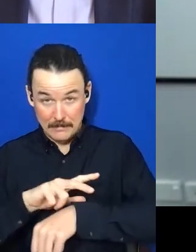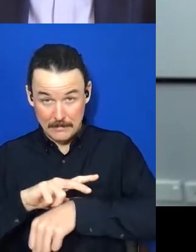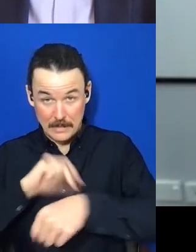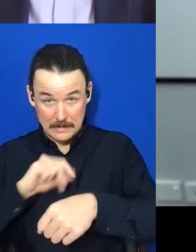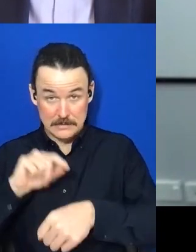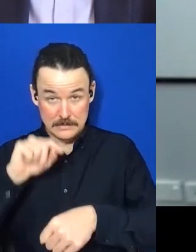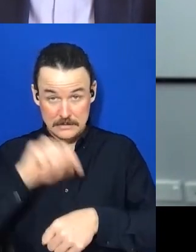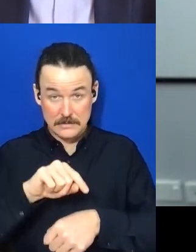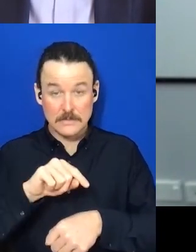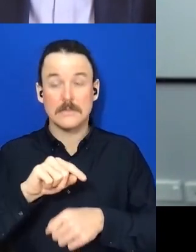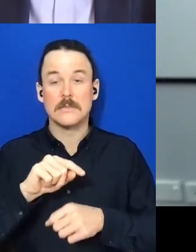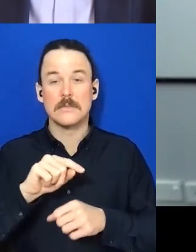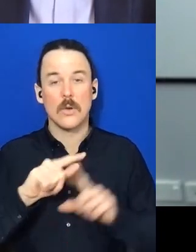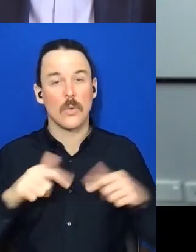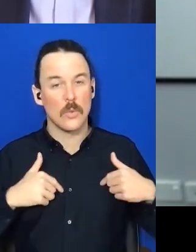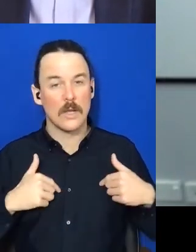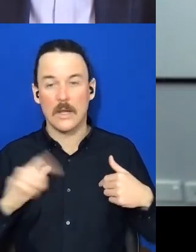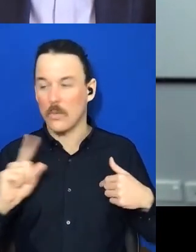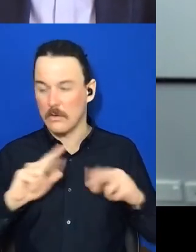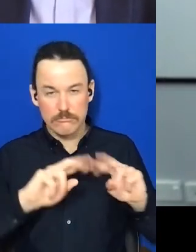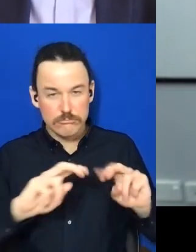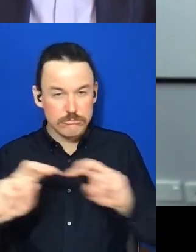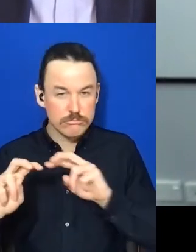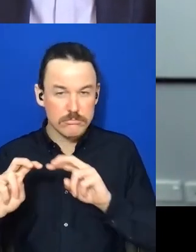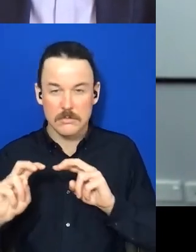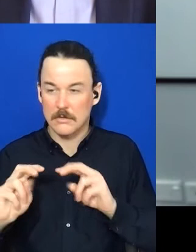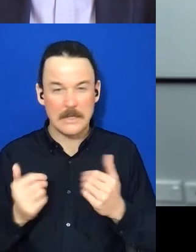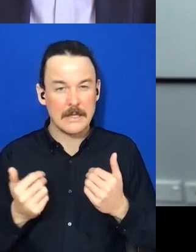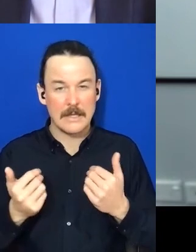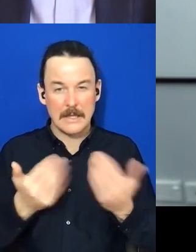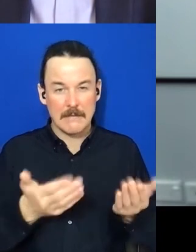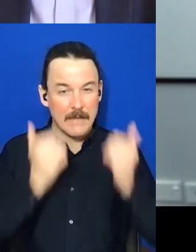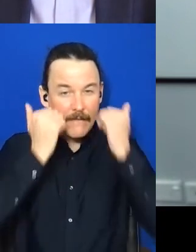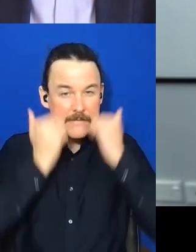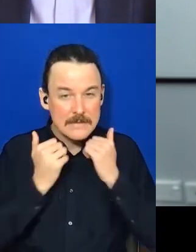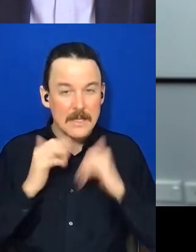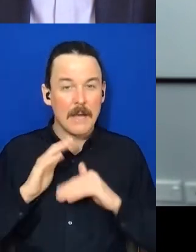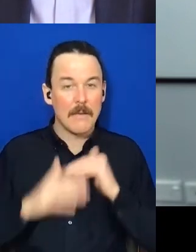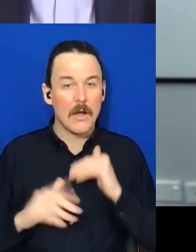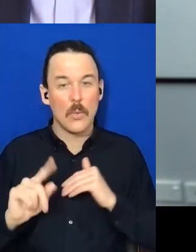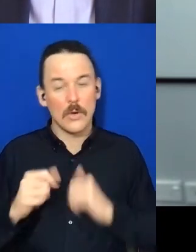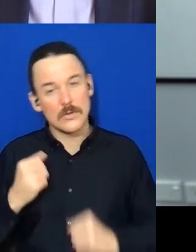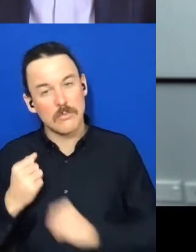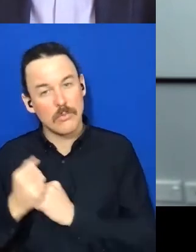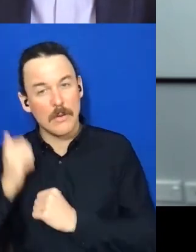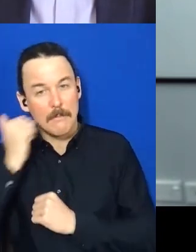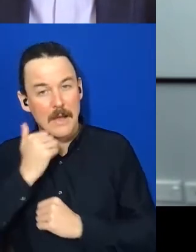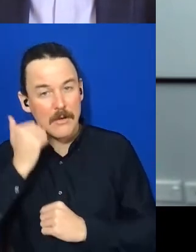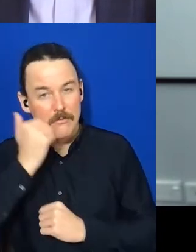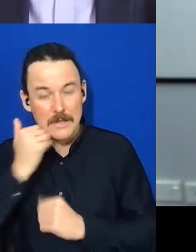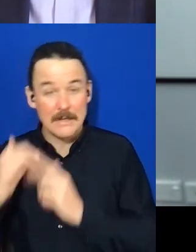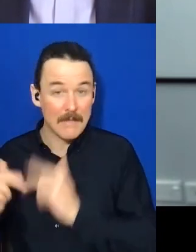been able to provide evidence around what supports Māori potential development can support all